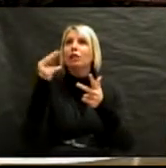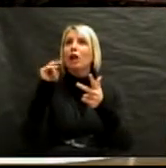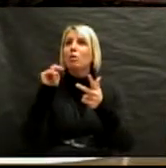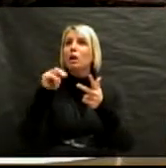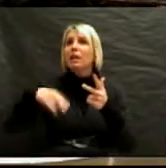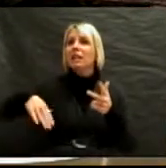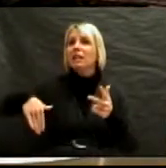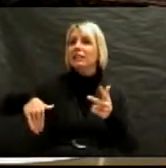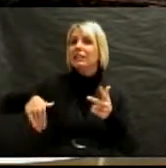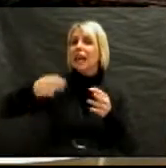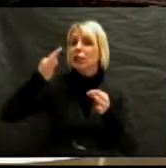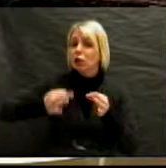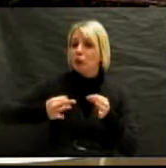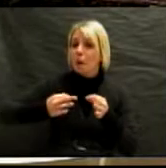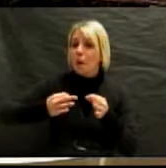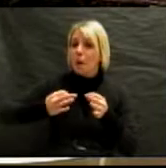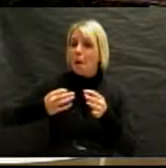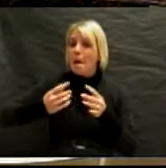on how things go.